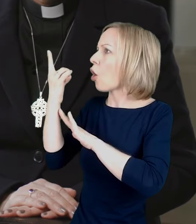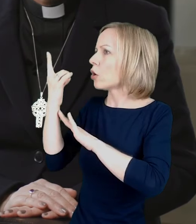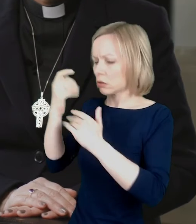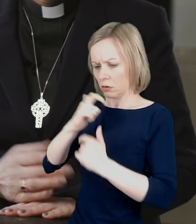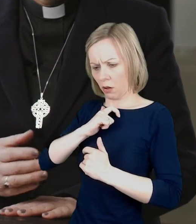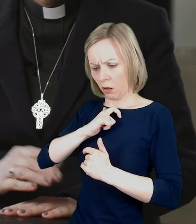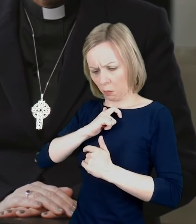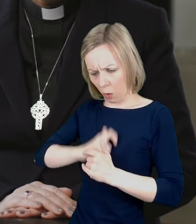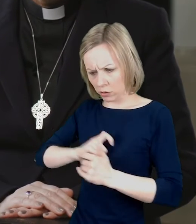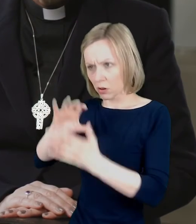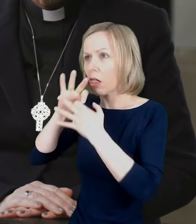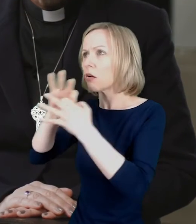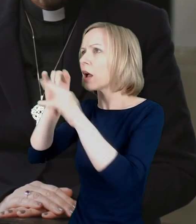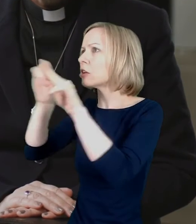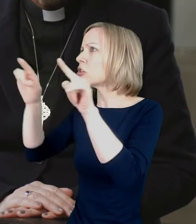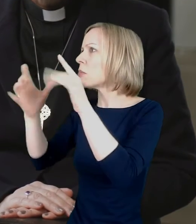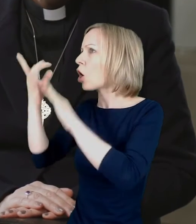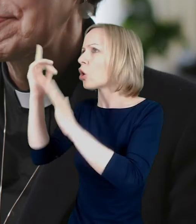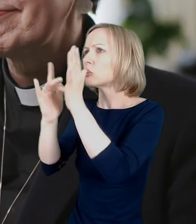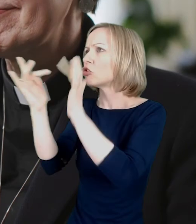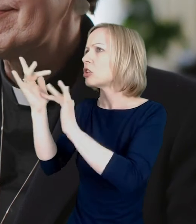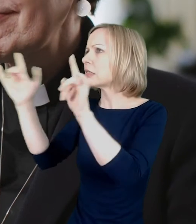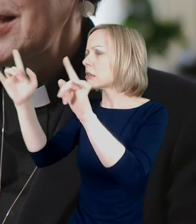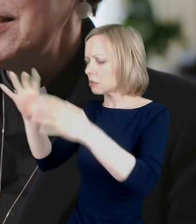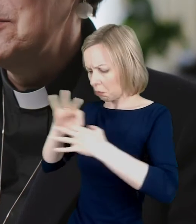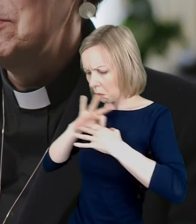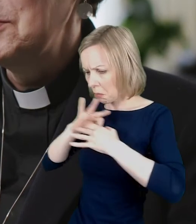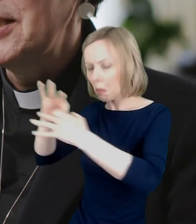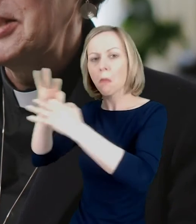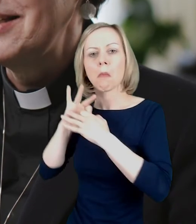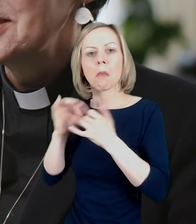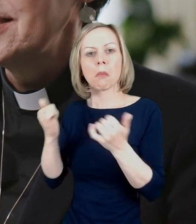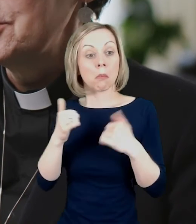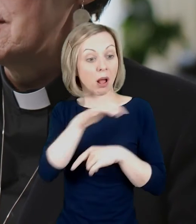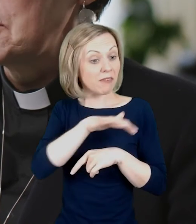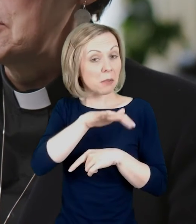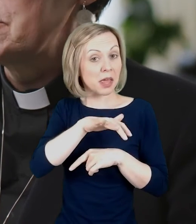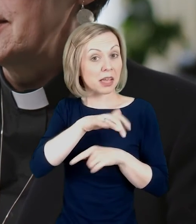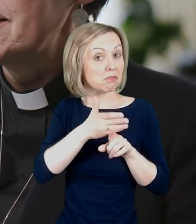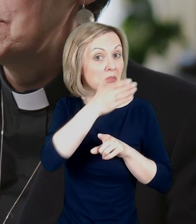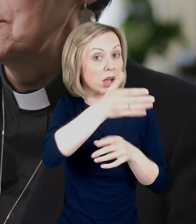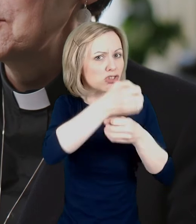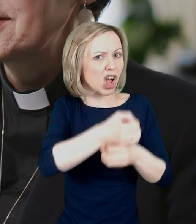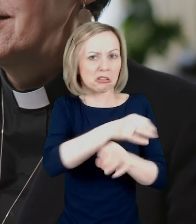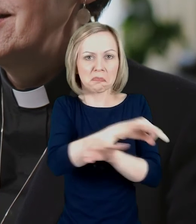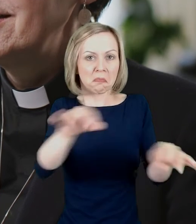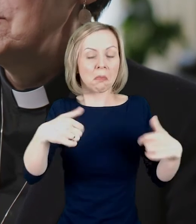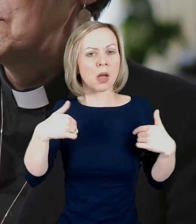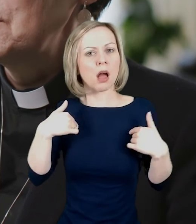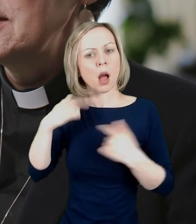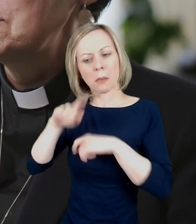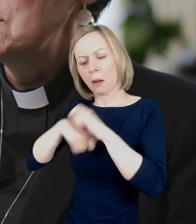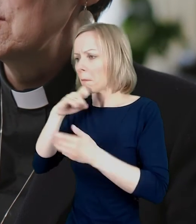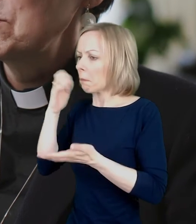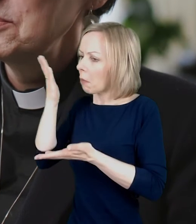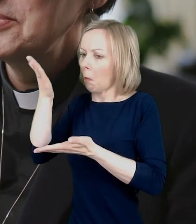with Jesus, even though my family were not churchgoers. But when I became serious about my faith was